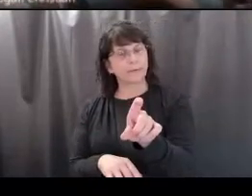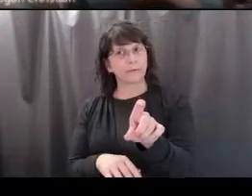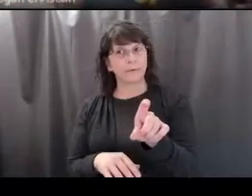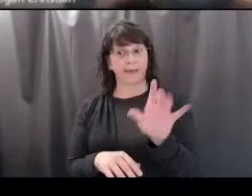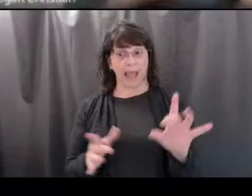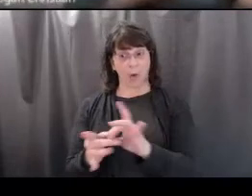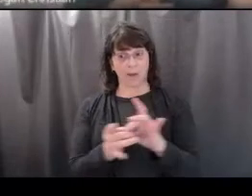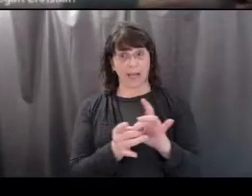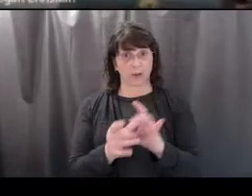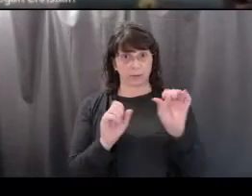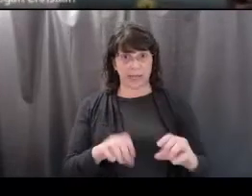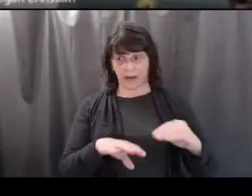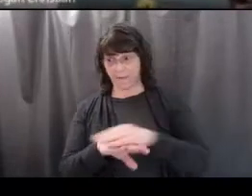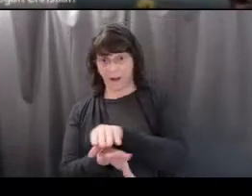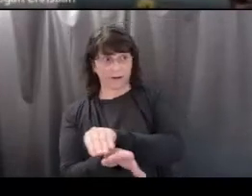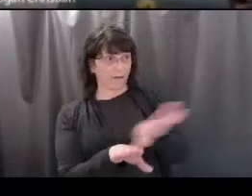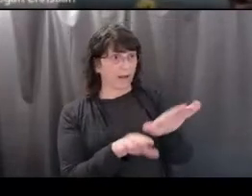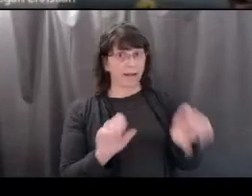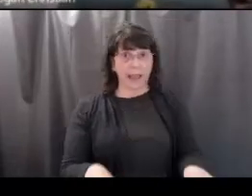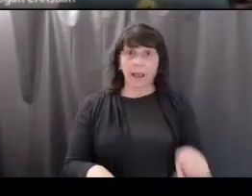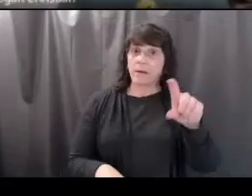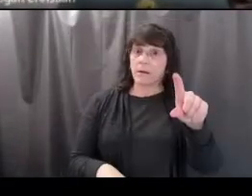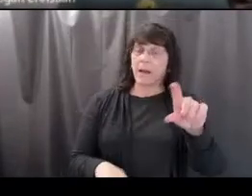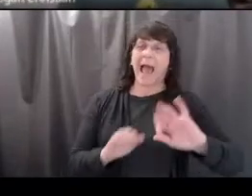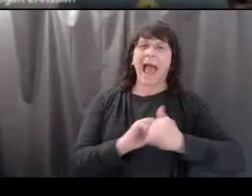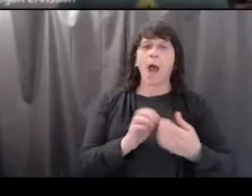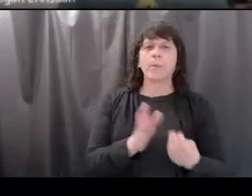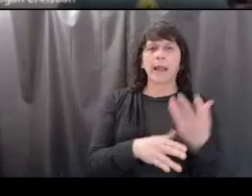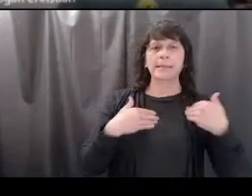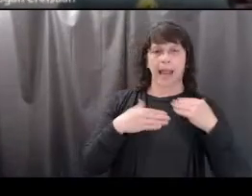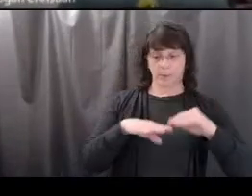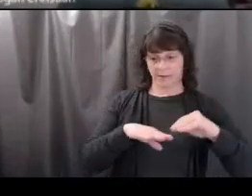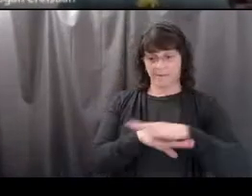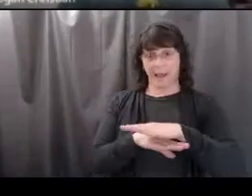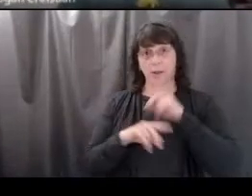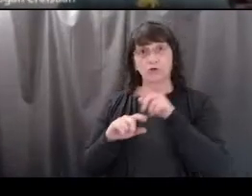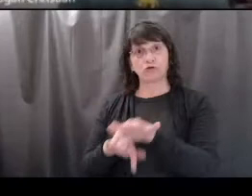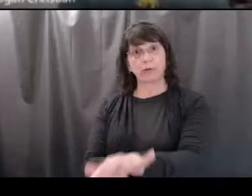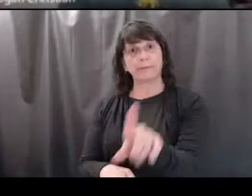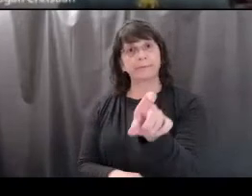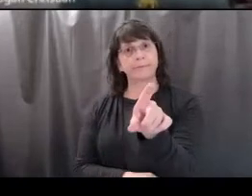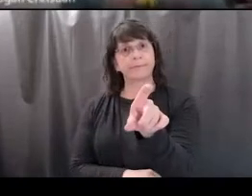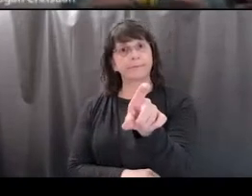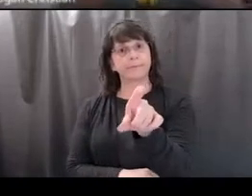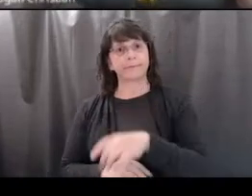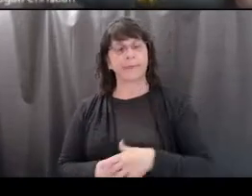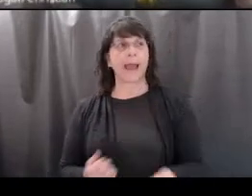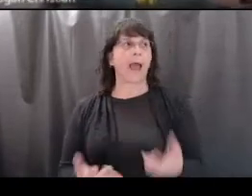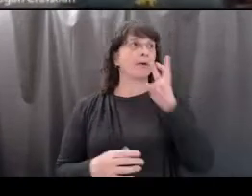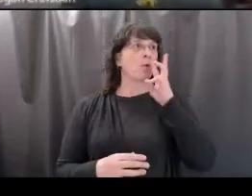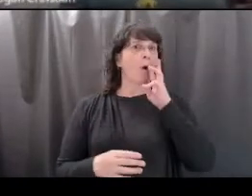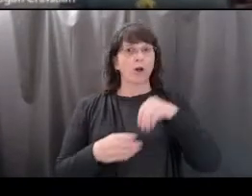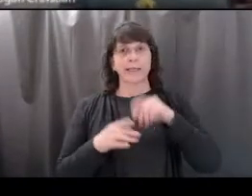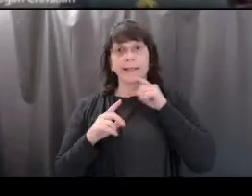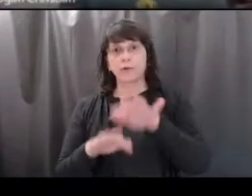relationship goes in the other direction? So how do you think plants and or animals affect how much water is